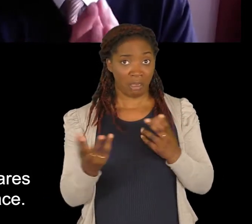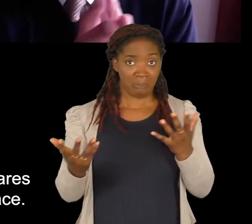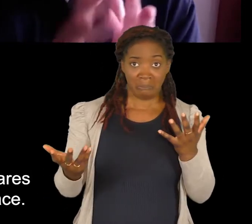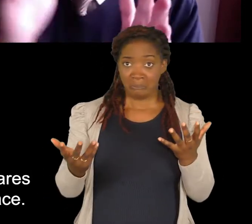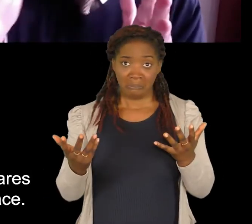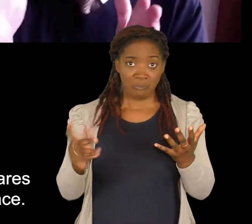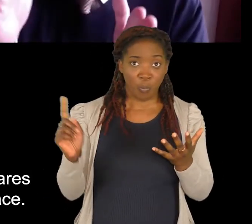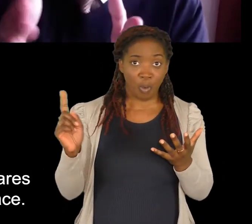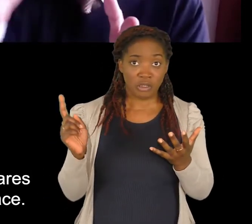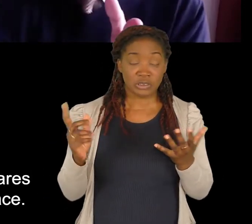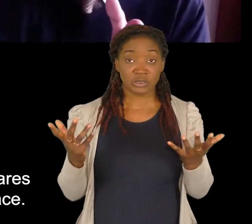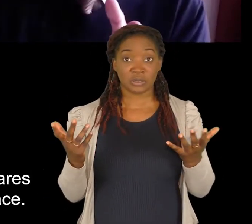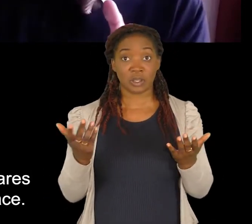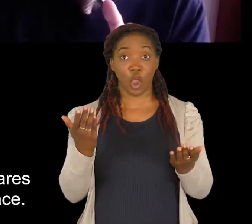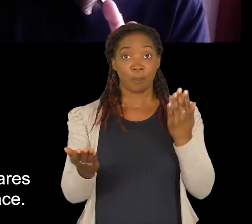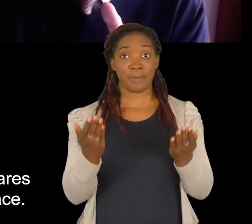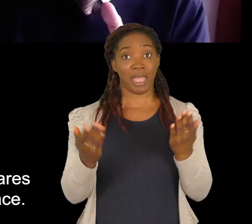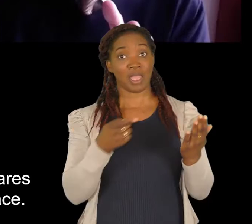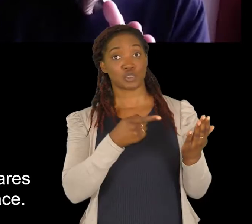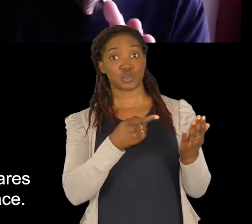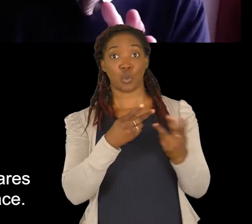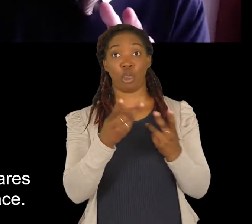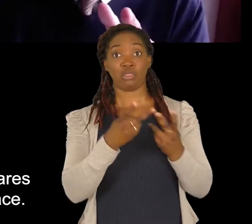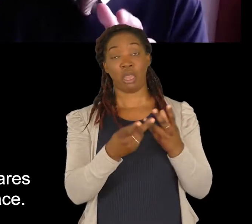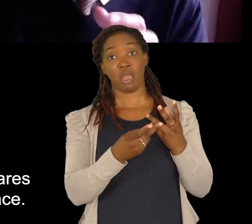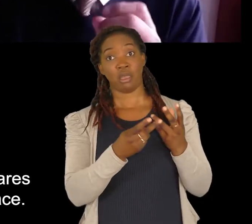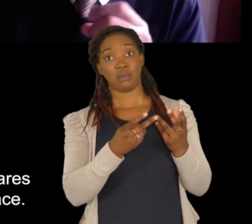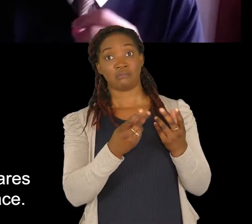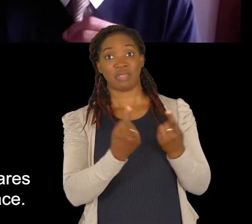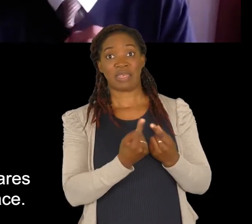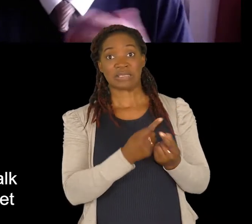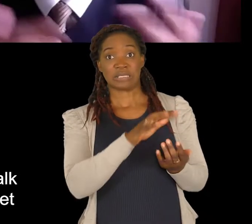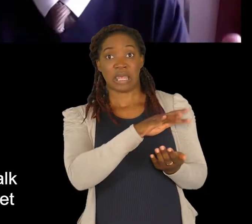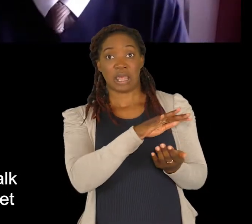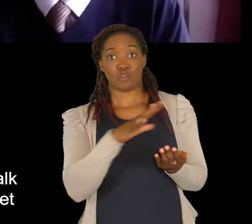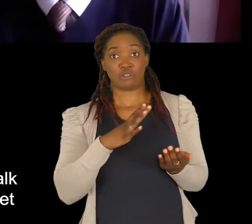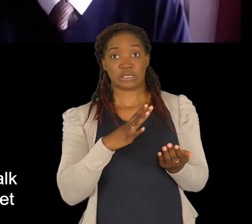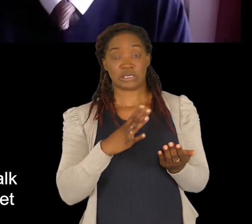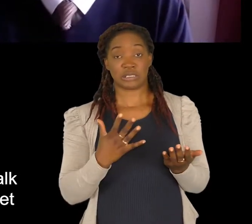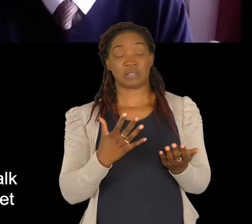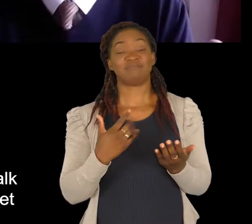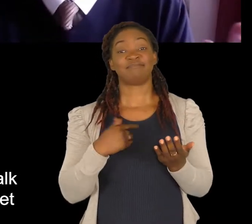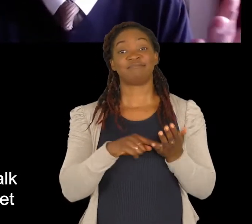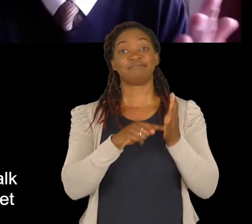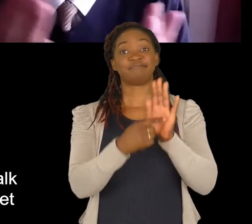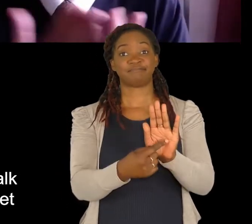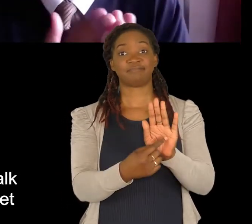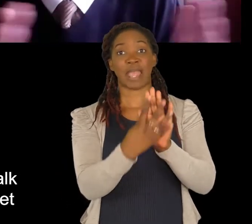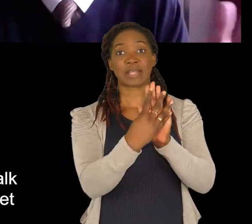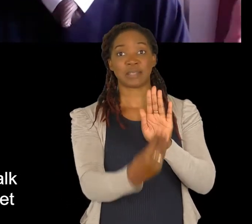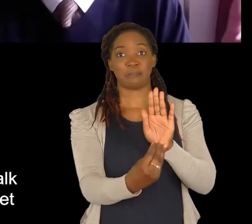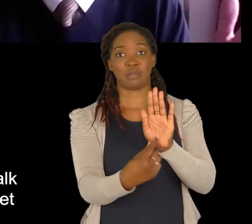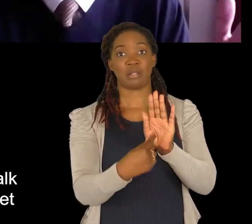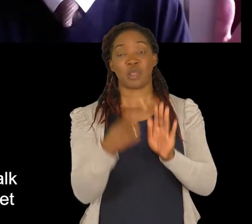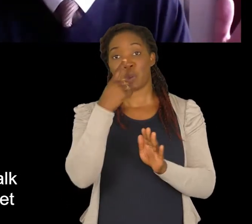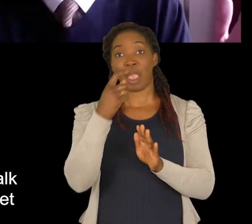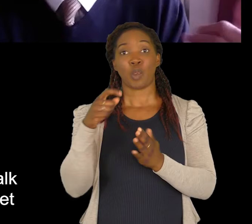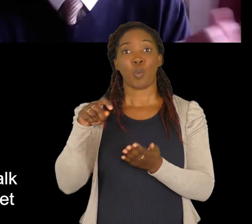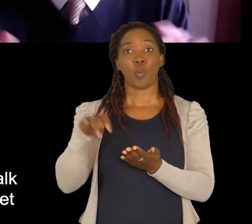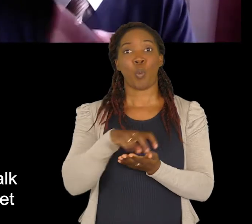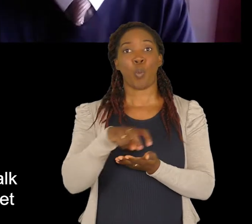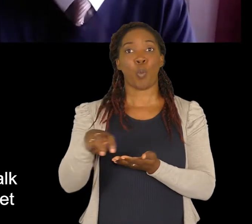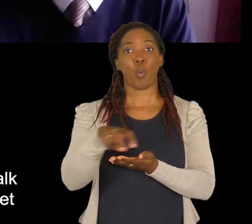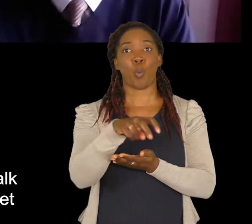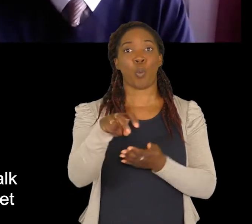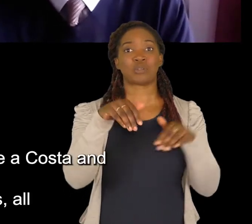Okay, that compares to what is already going on in the marketplace. And I often give this example, right? You know, you can walk down a high street